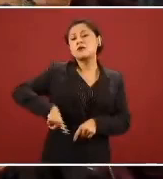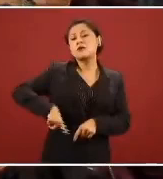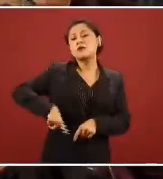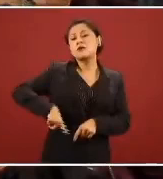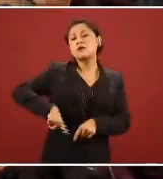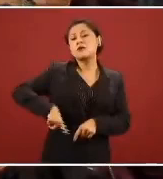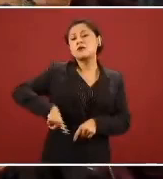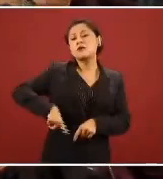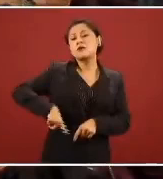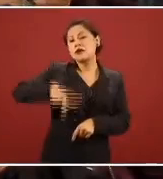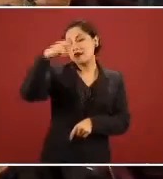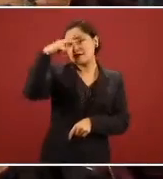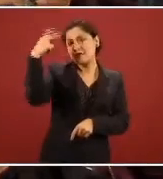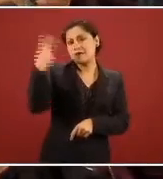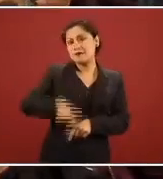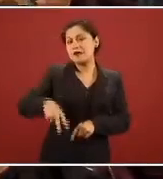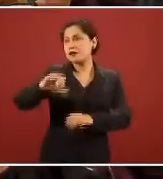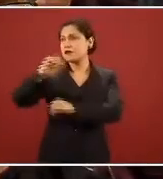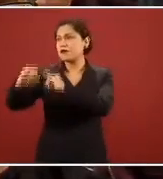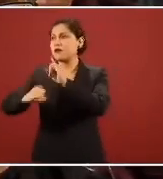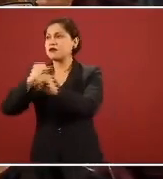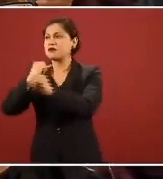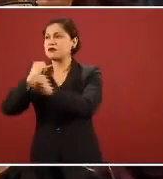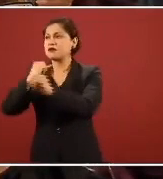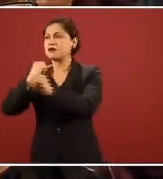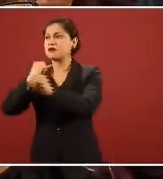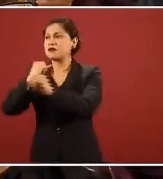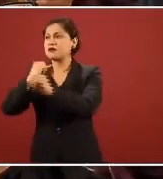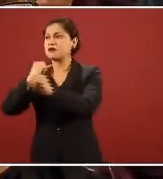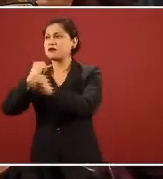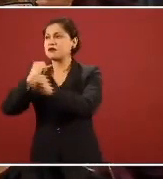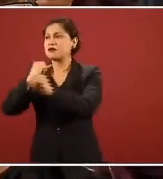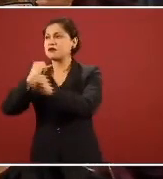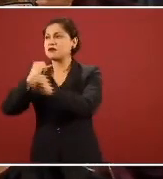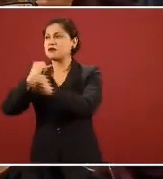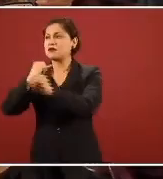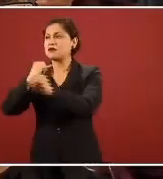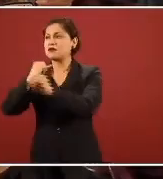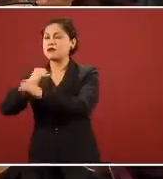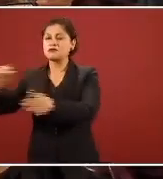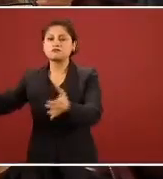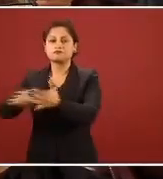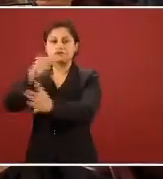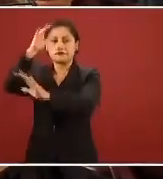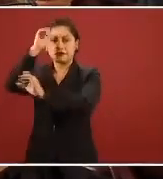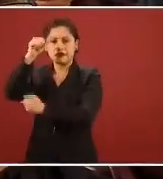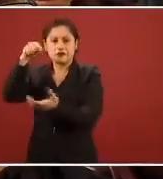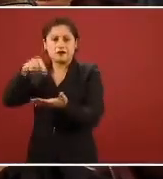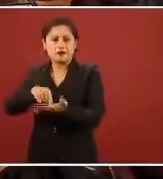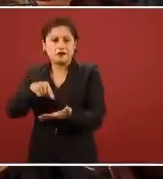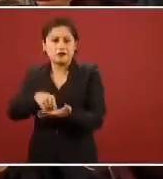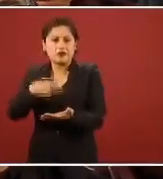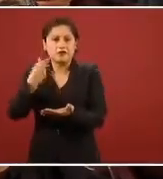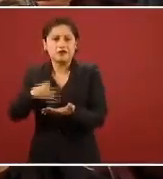violated every day país, en el tema del feminicidio, in the matter of feminicide. Y creo